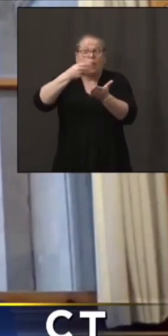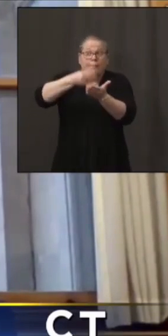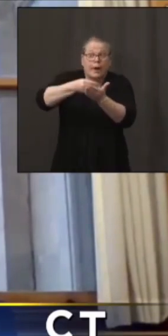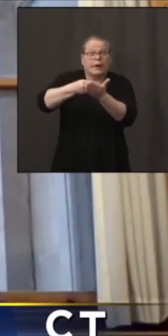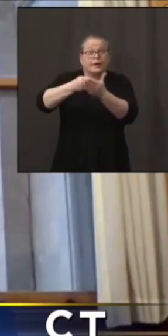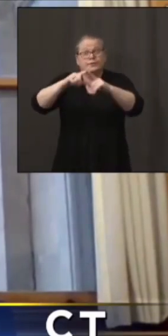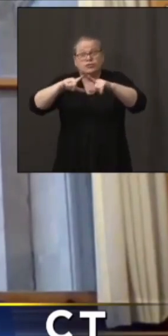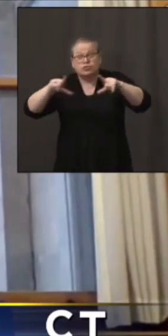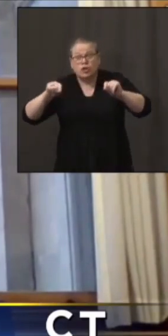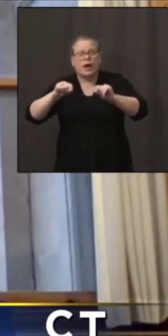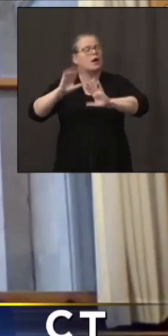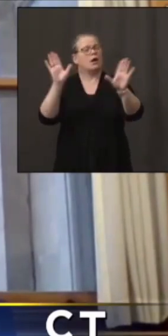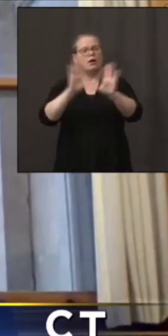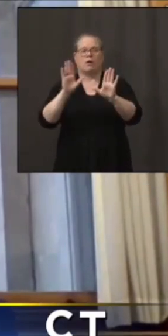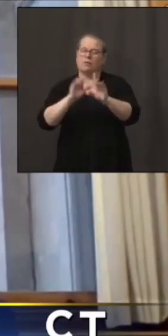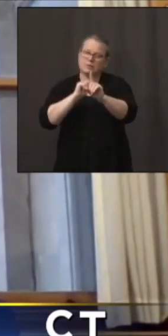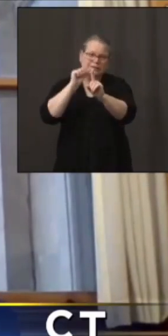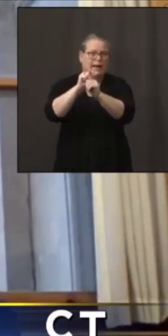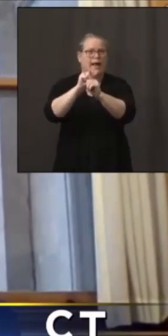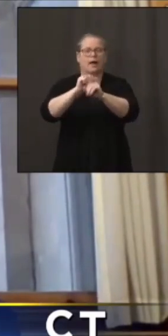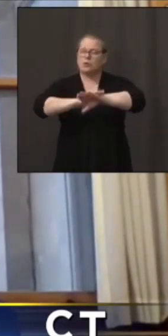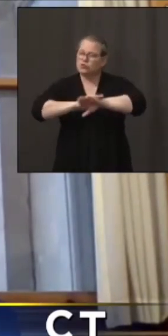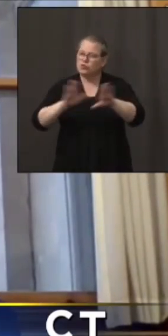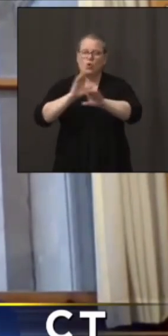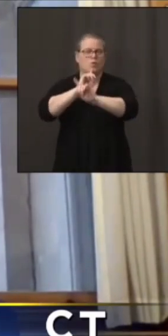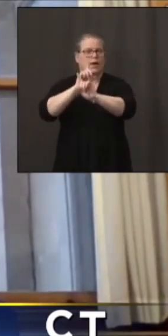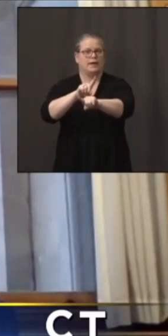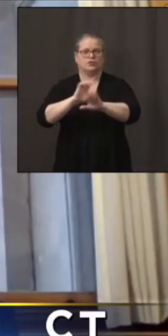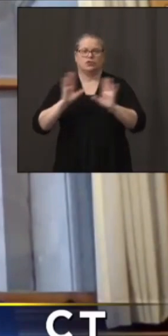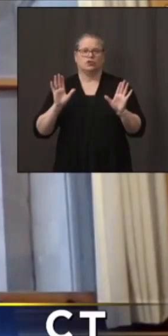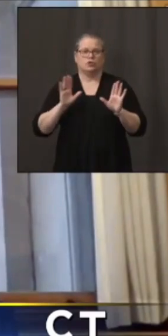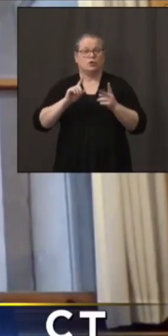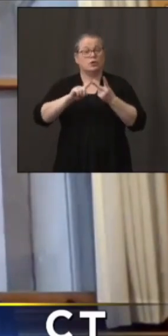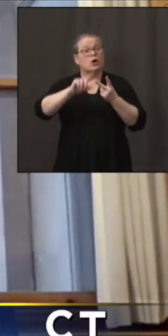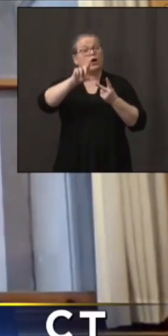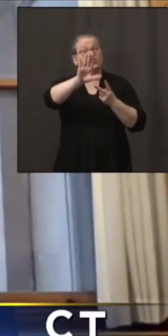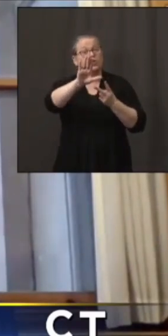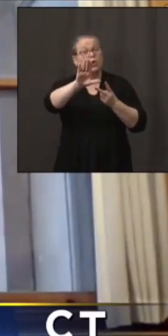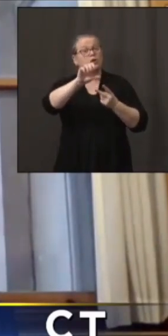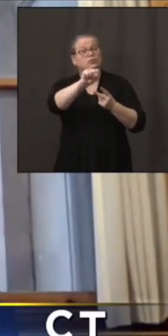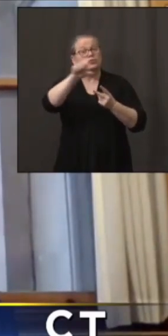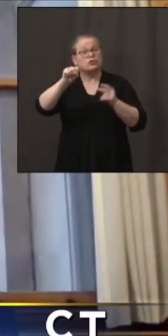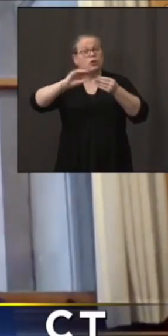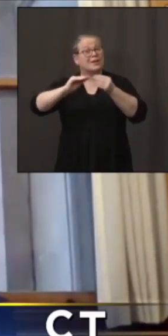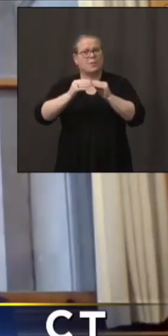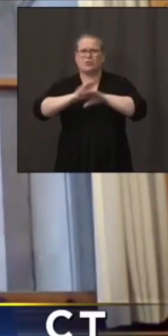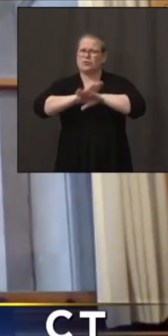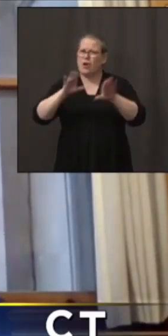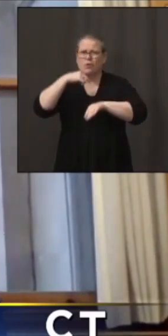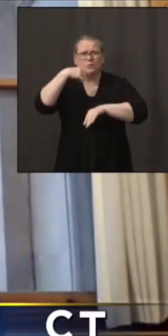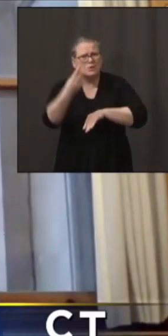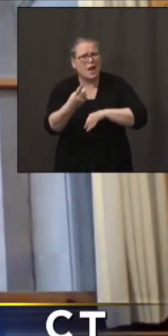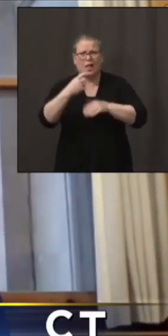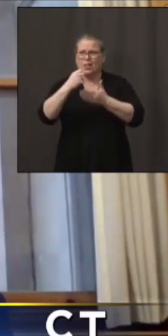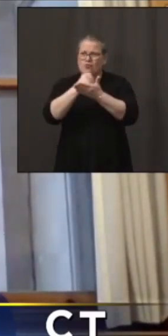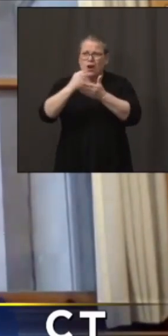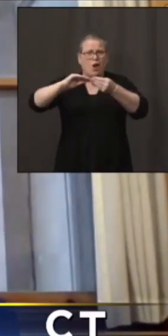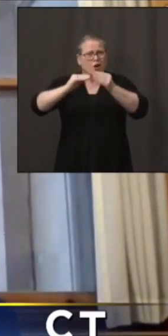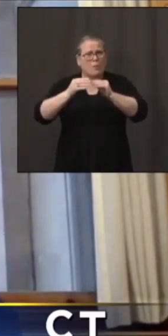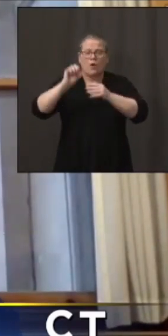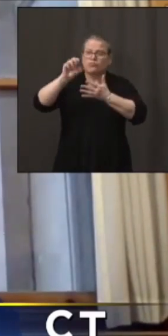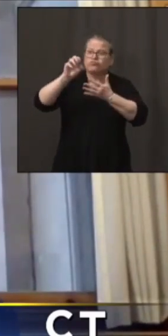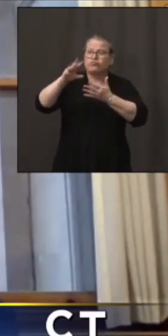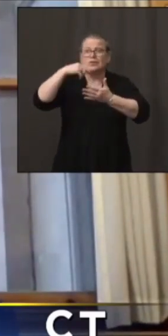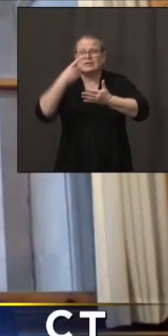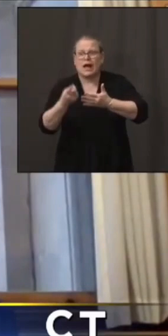a giveaway that it's a scam. Equally, no one's going to ask you for your Social Security number. Don't give away your Social Security number or a credit card number to anyone. Those are